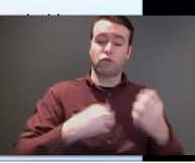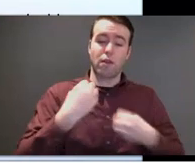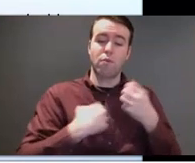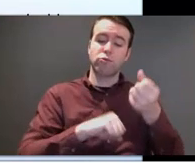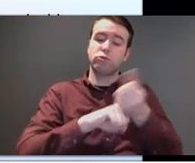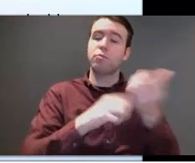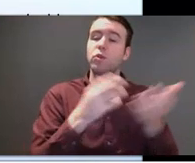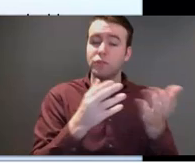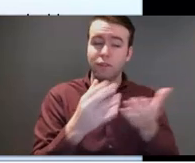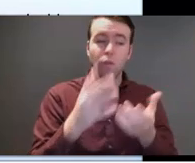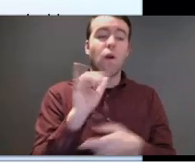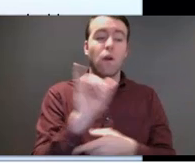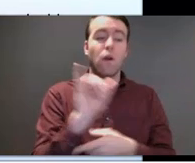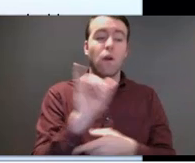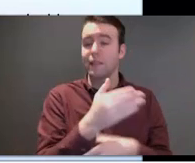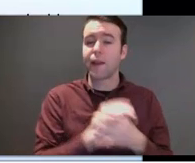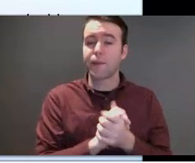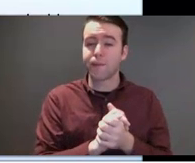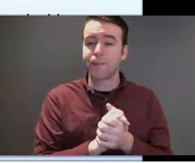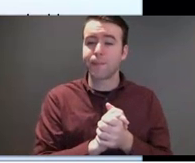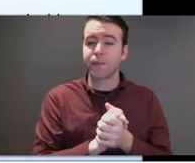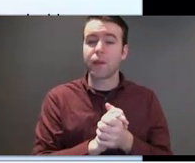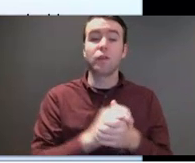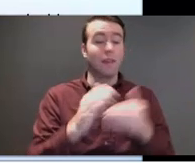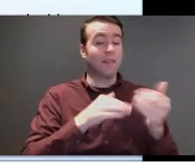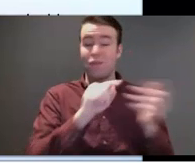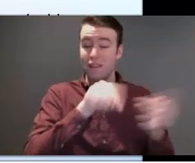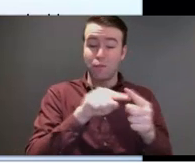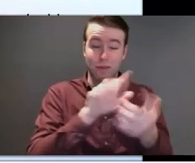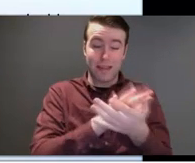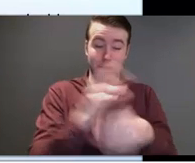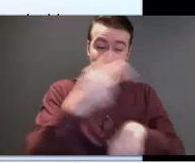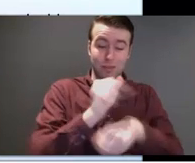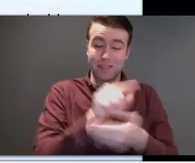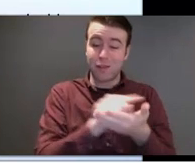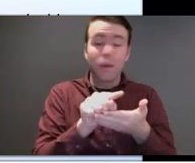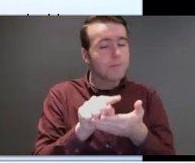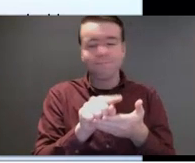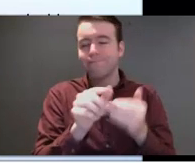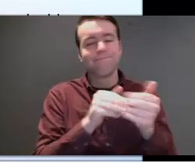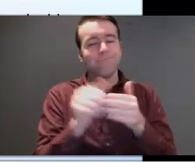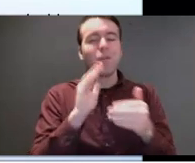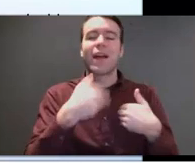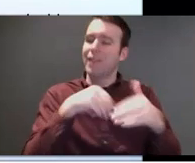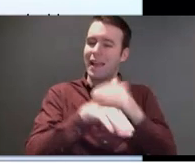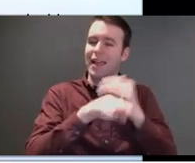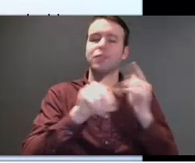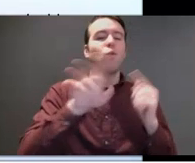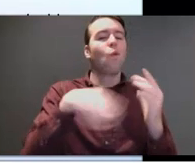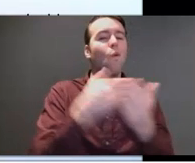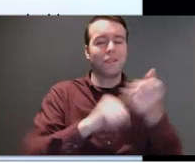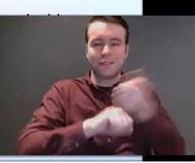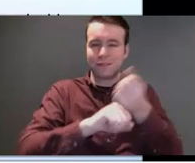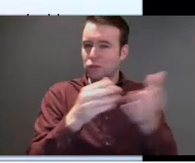support services will also be there. So even though they're coming out to campus 2 days a week, they'll have access to all of those support